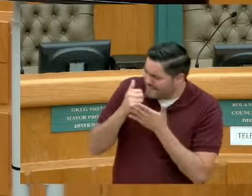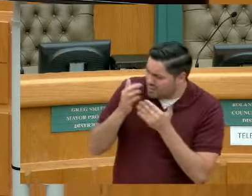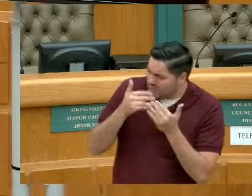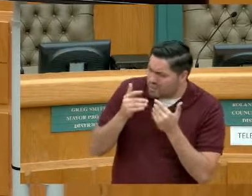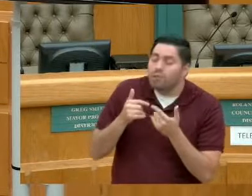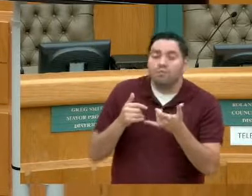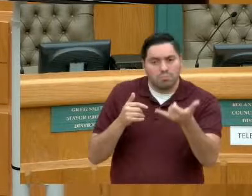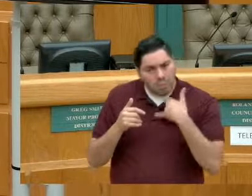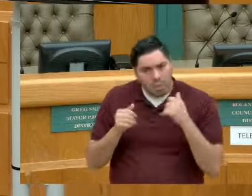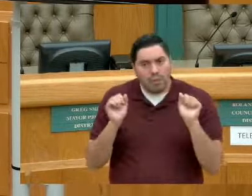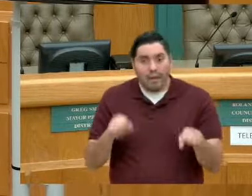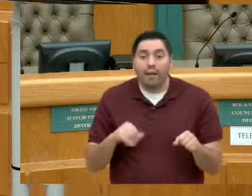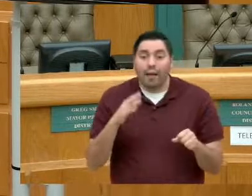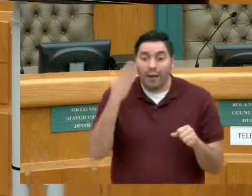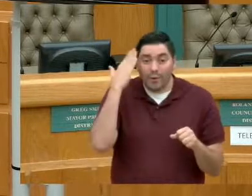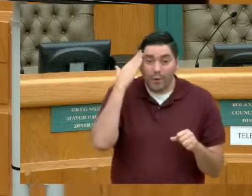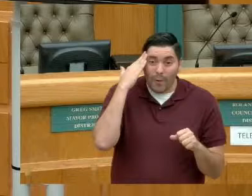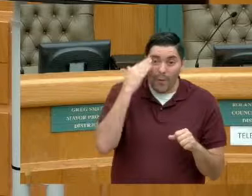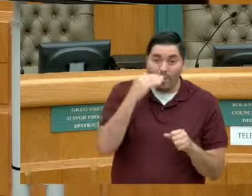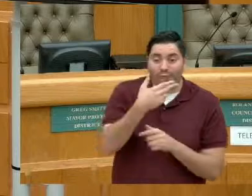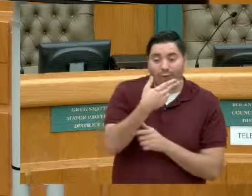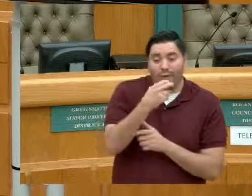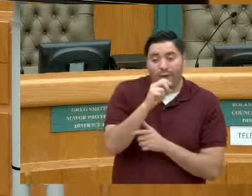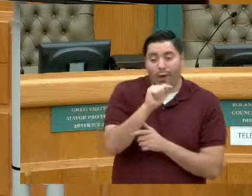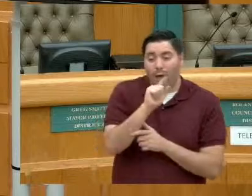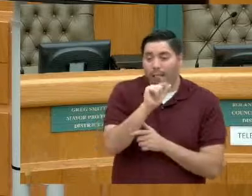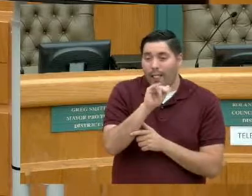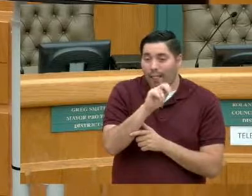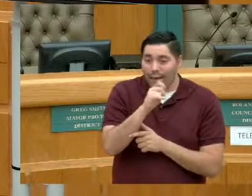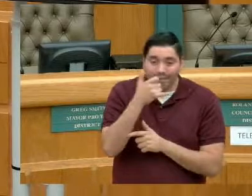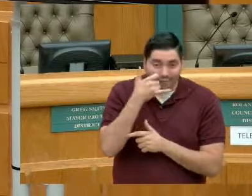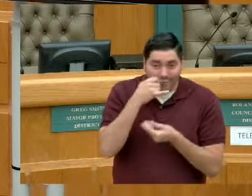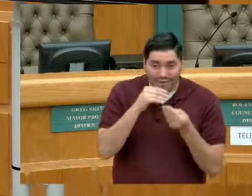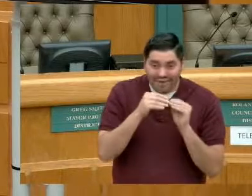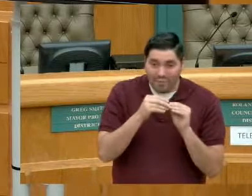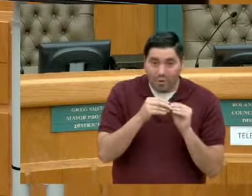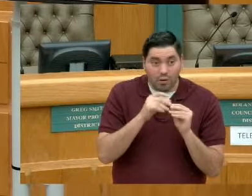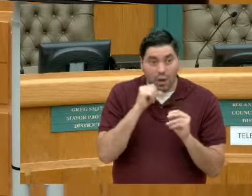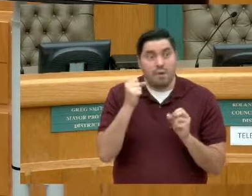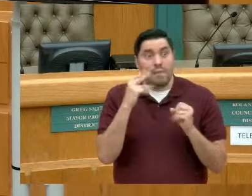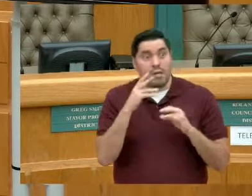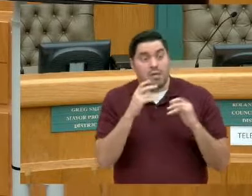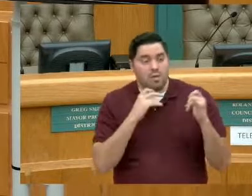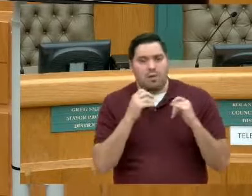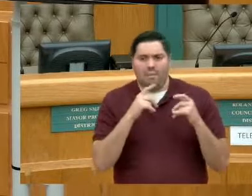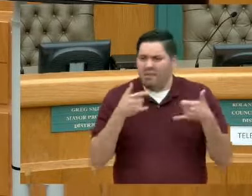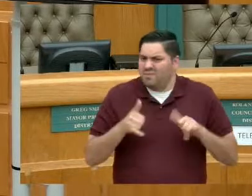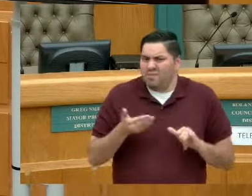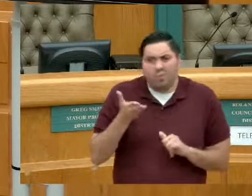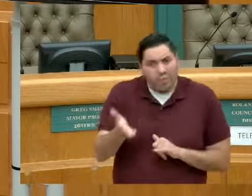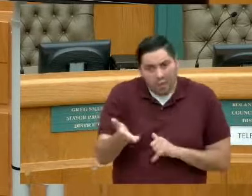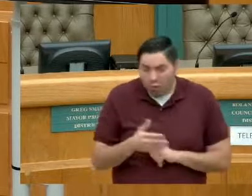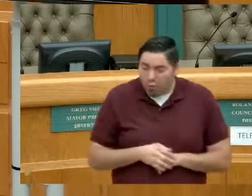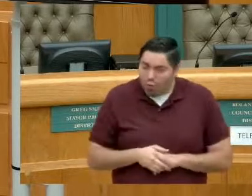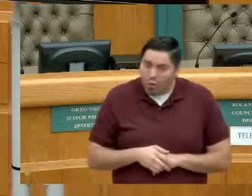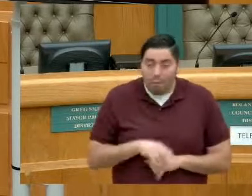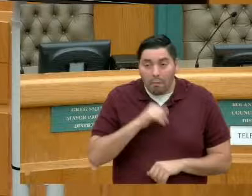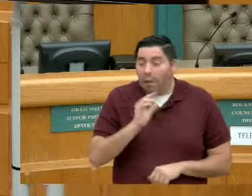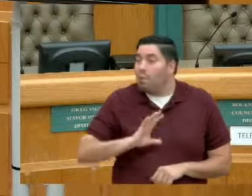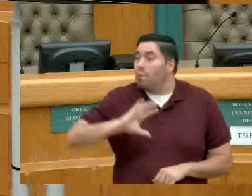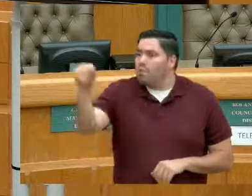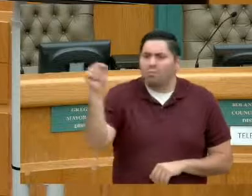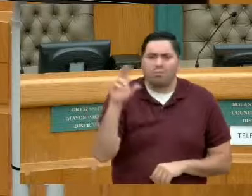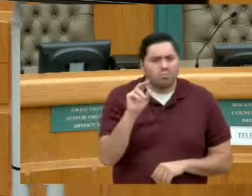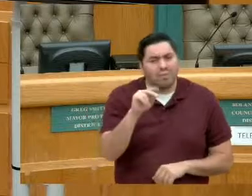the hotlines have diminished and the calls do not come in as frequently, I'm still there. I'm not going anywhere. So if you